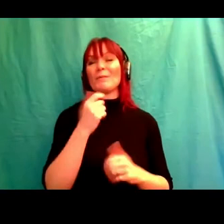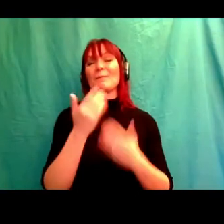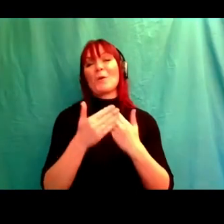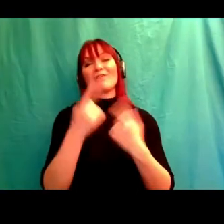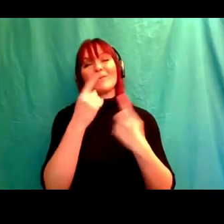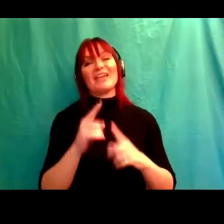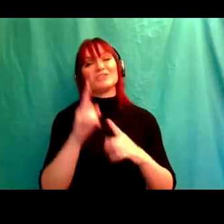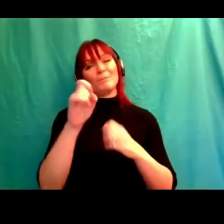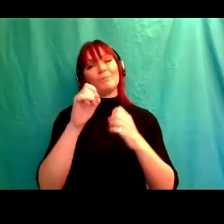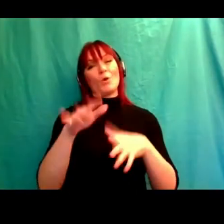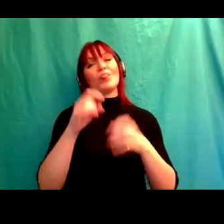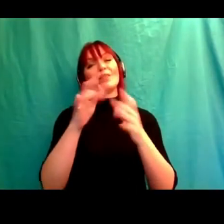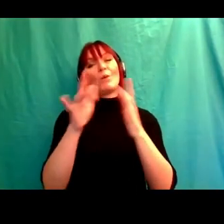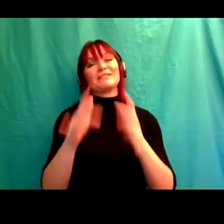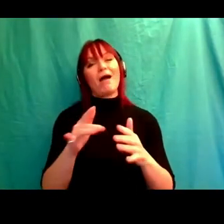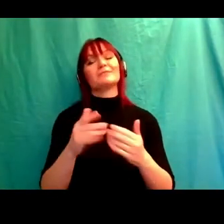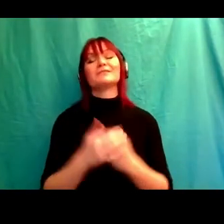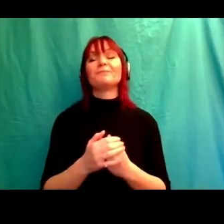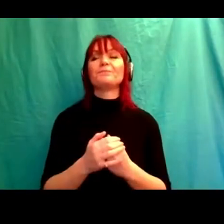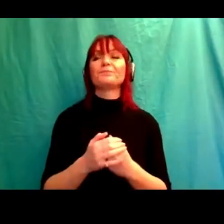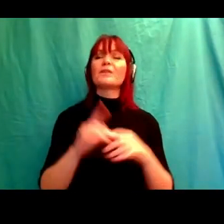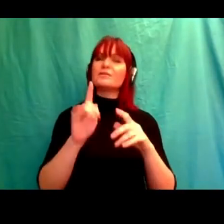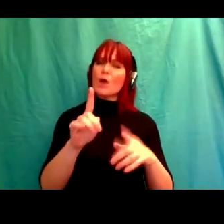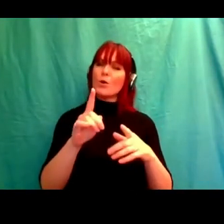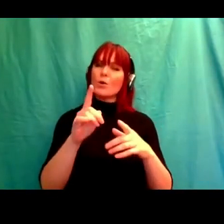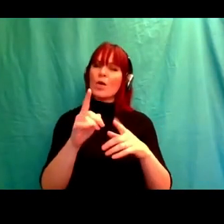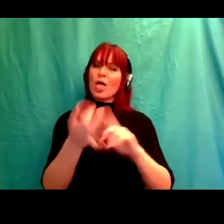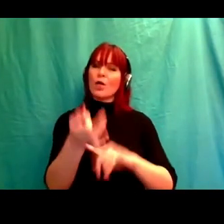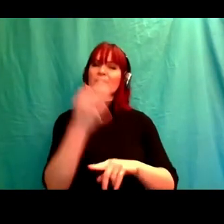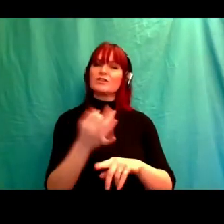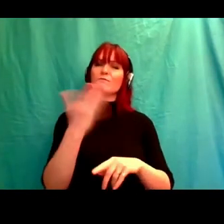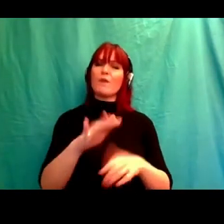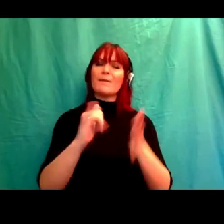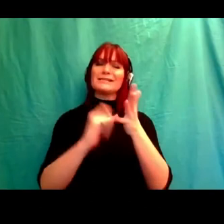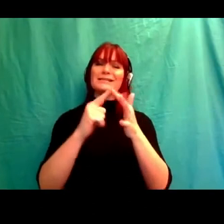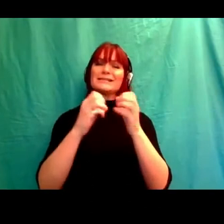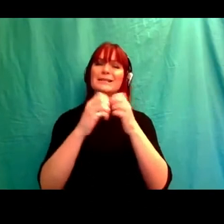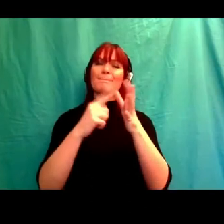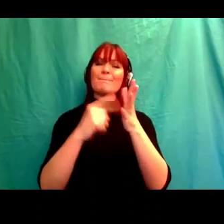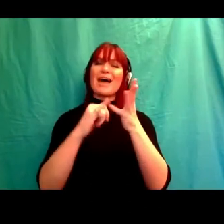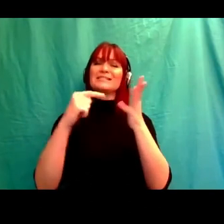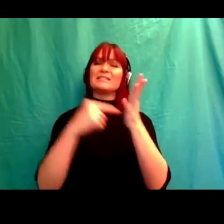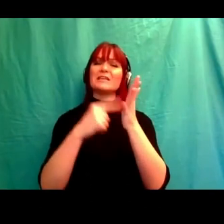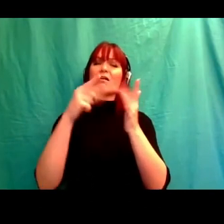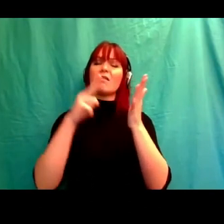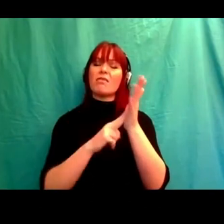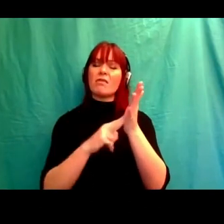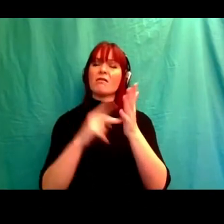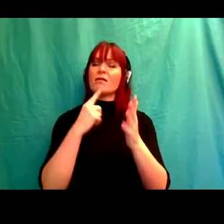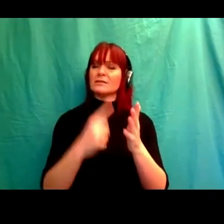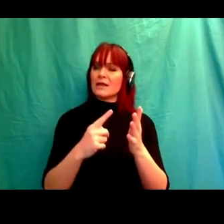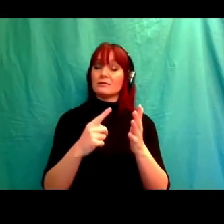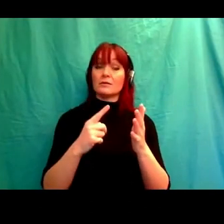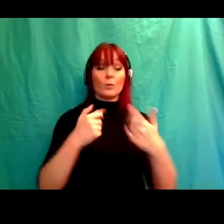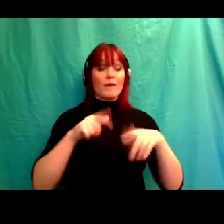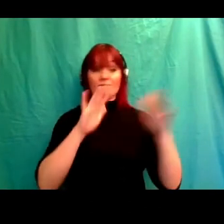back question then from Sebastian, which I think is a really interesting one. He said, in all the focus of trying to catch up, how